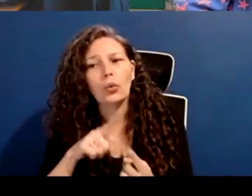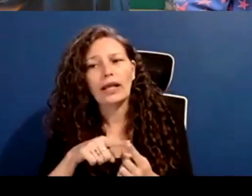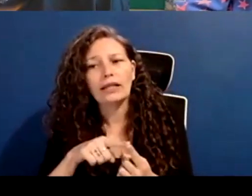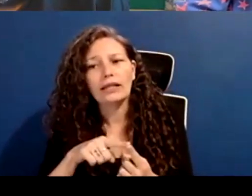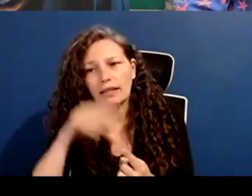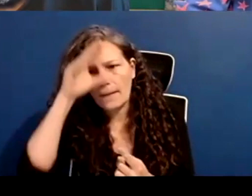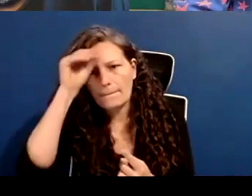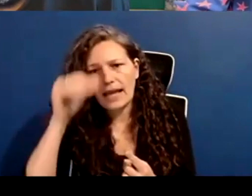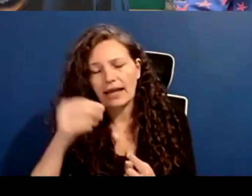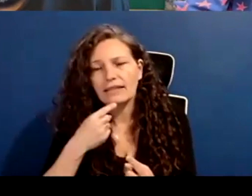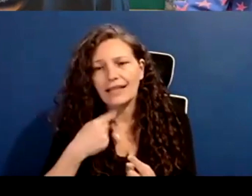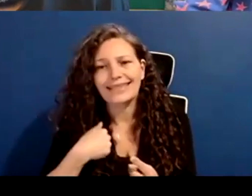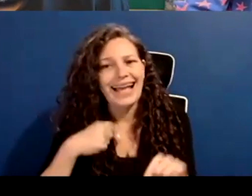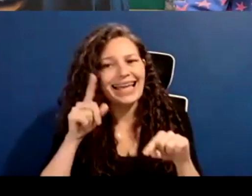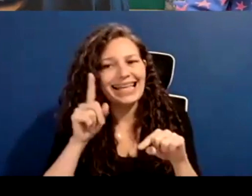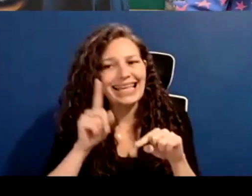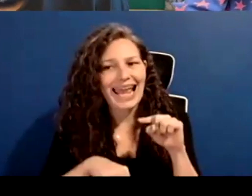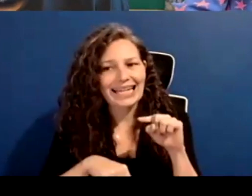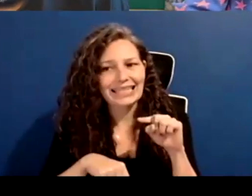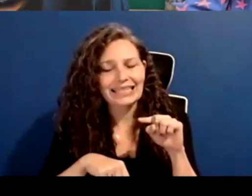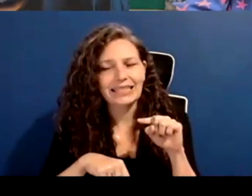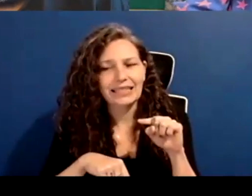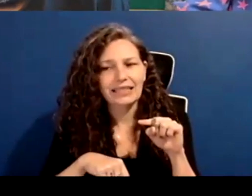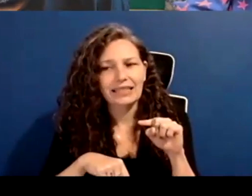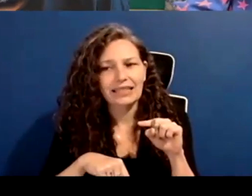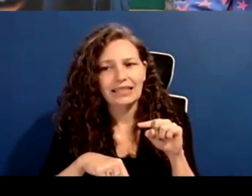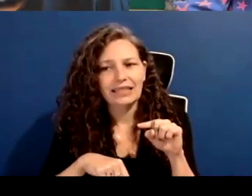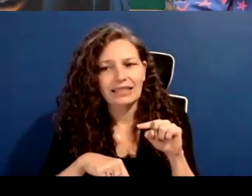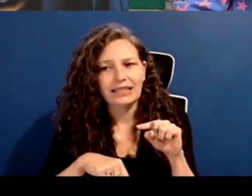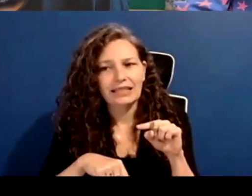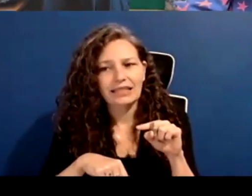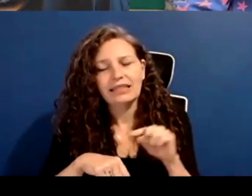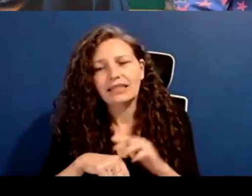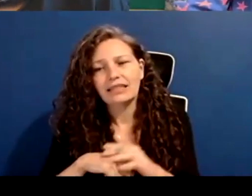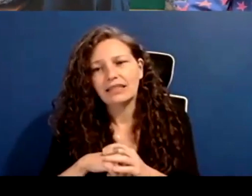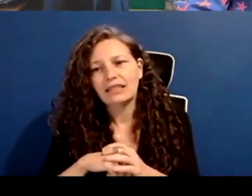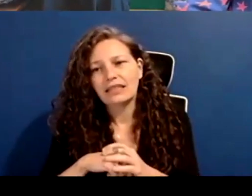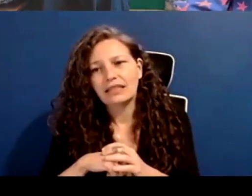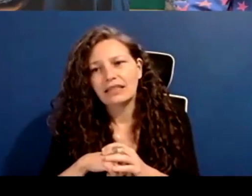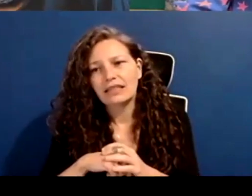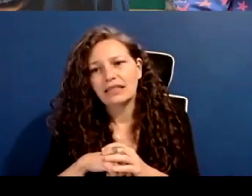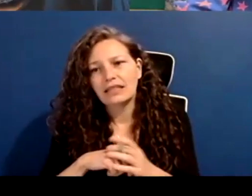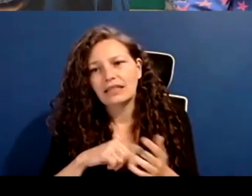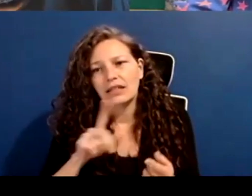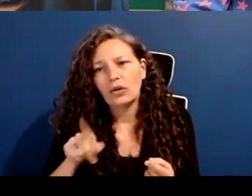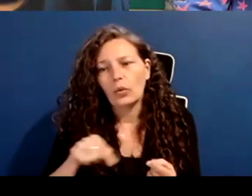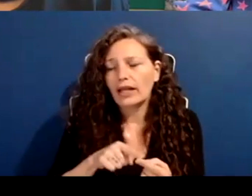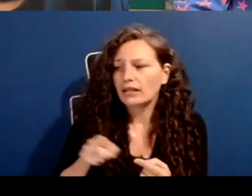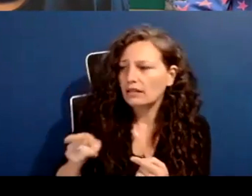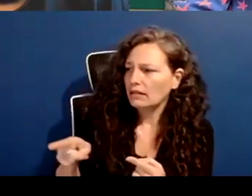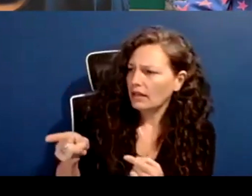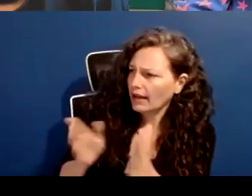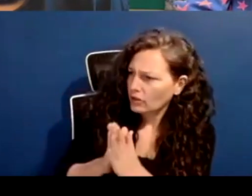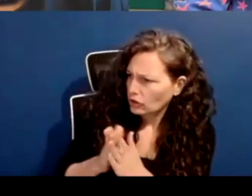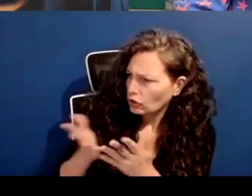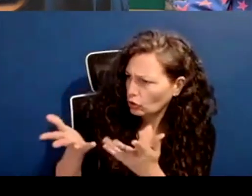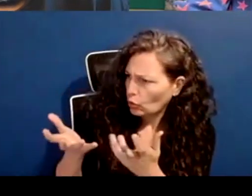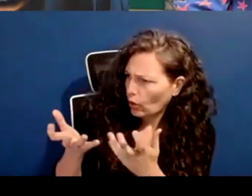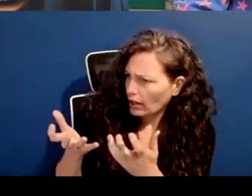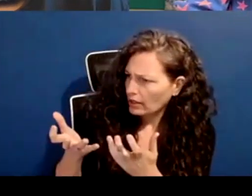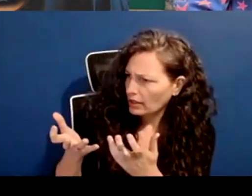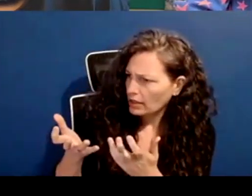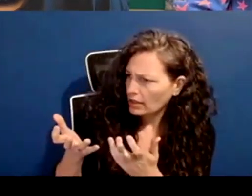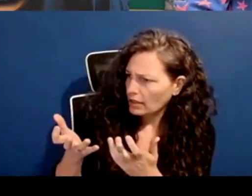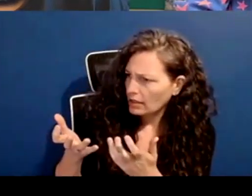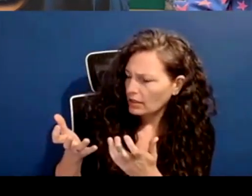I can't, when Jesus says you want to be made well, we tend to think that Jesus is